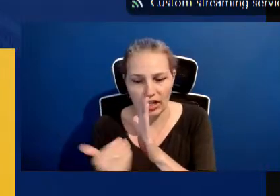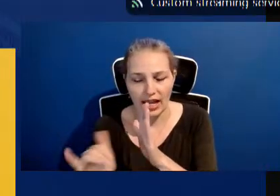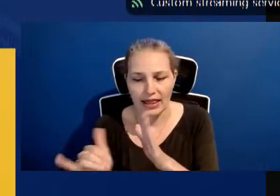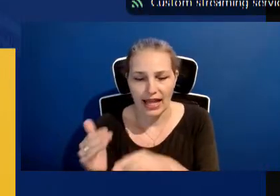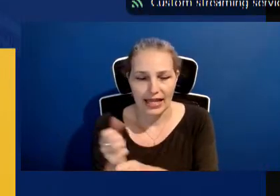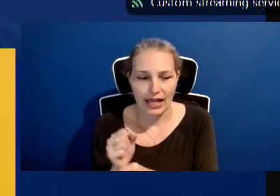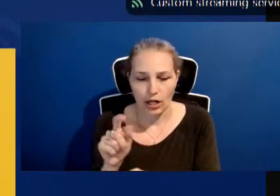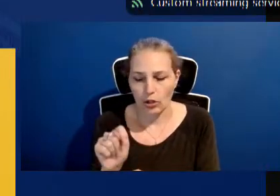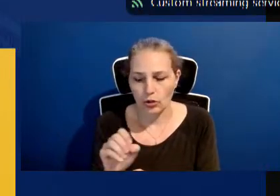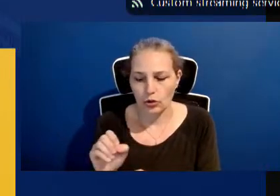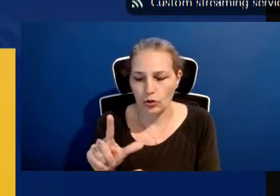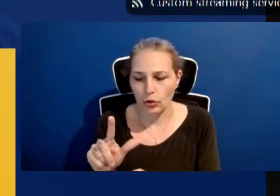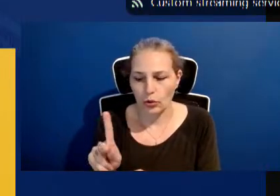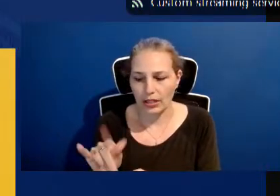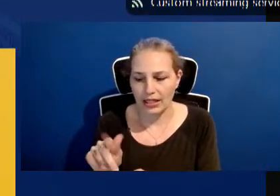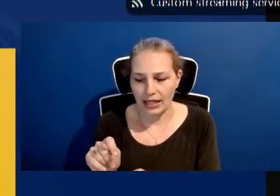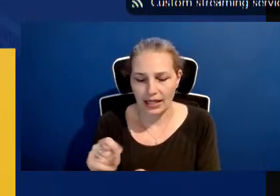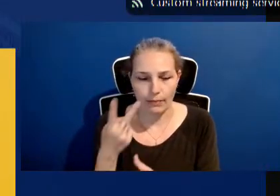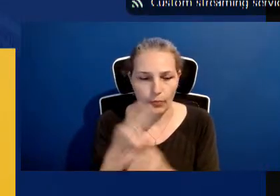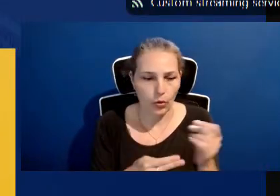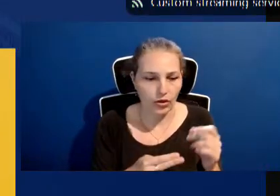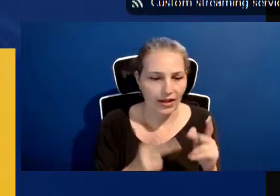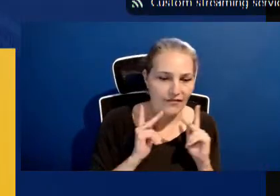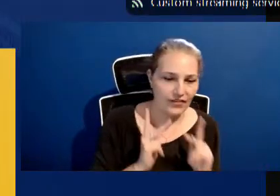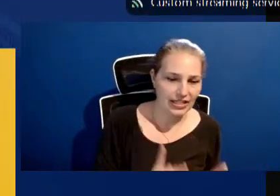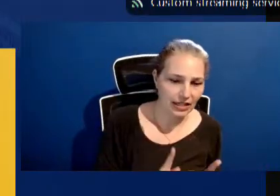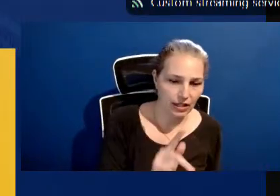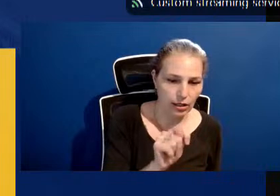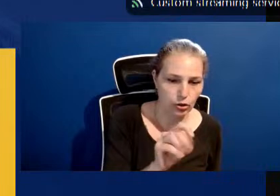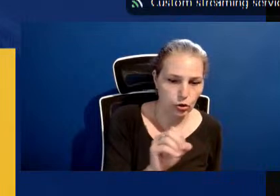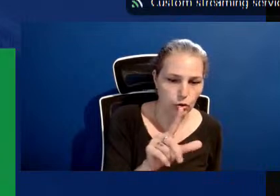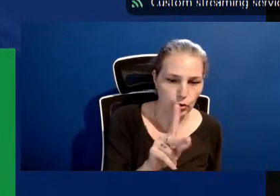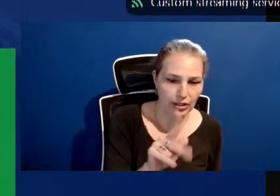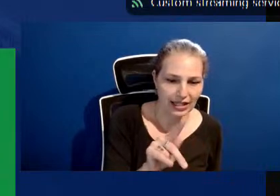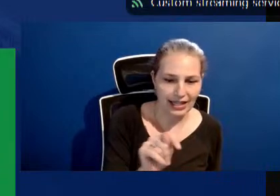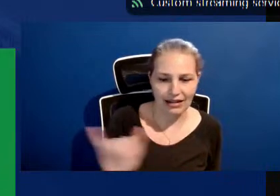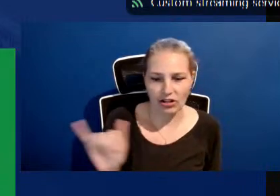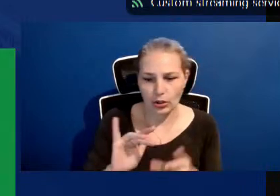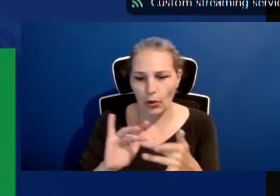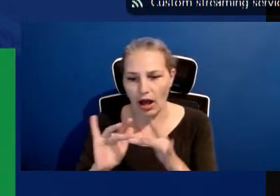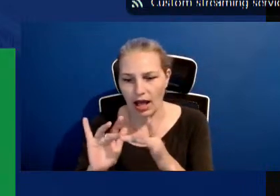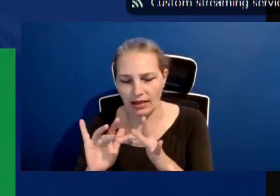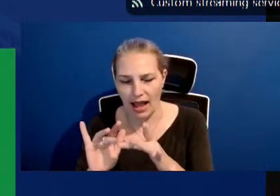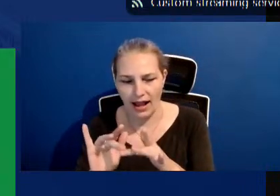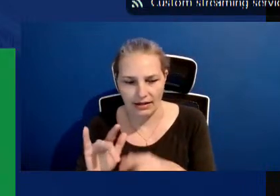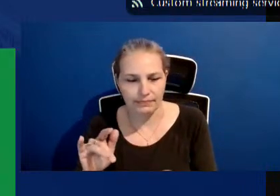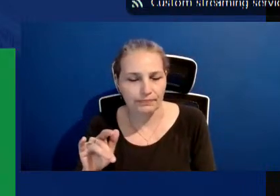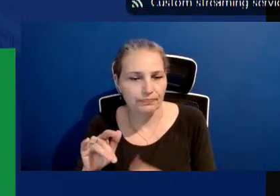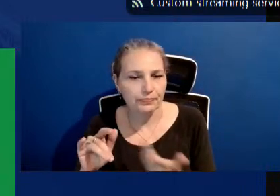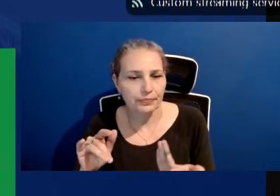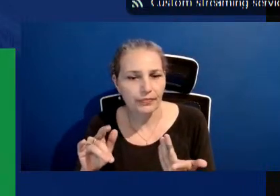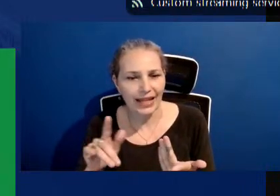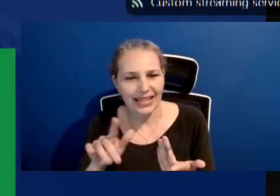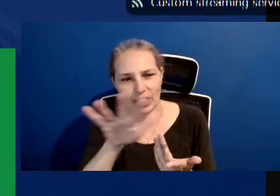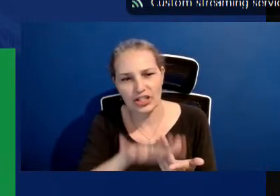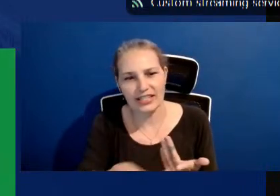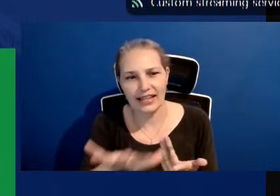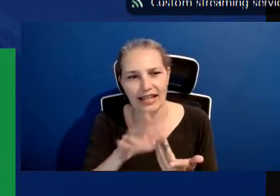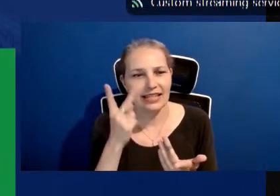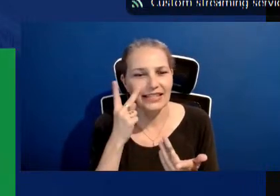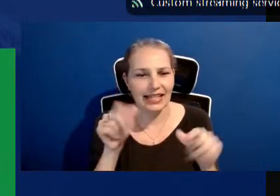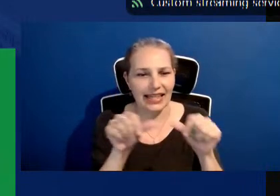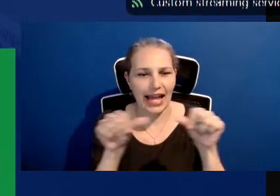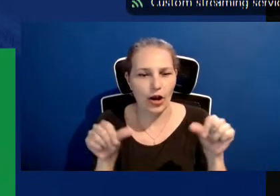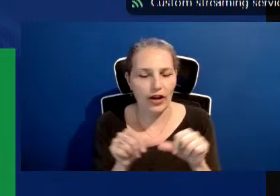be, again, a physical toolkit and a virtual toolkit that they will be receiving. And this is the area that we're talking about,